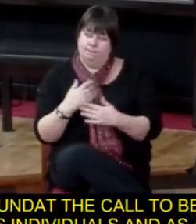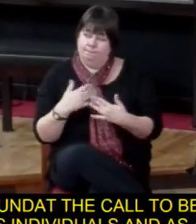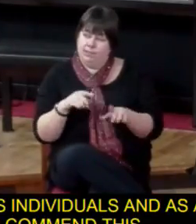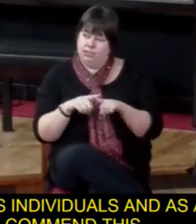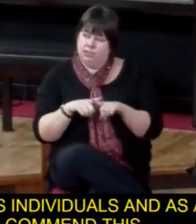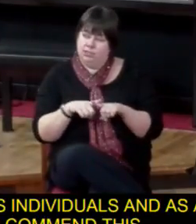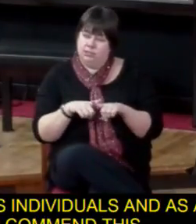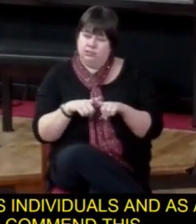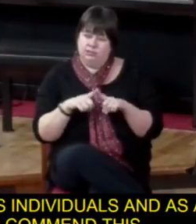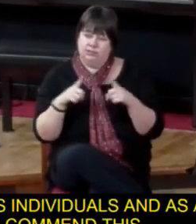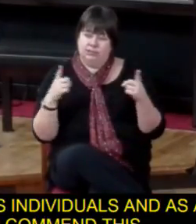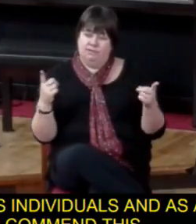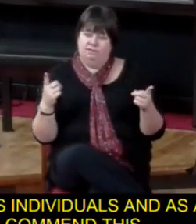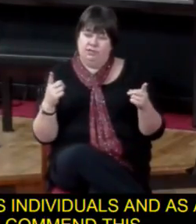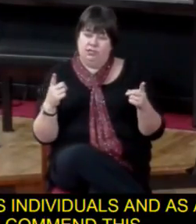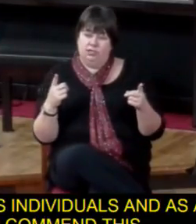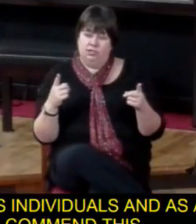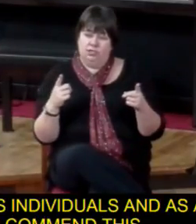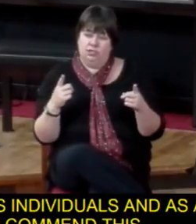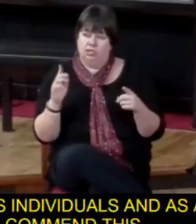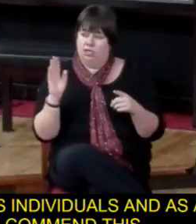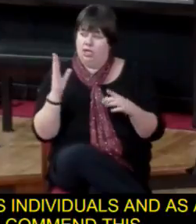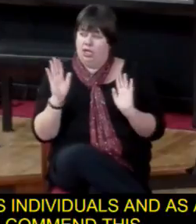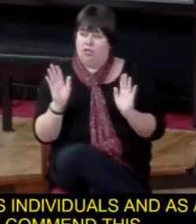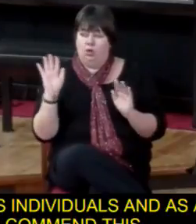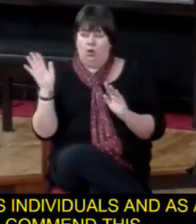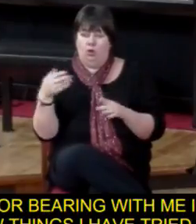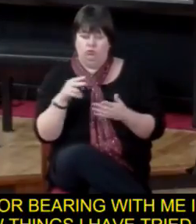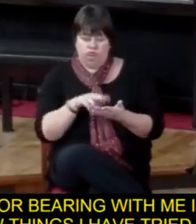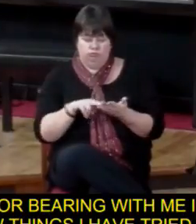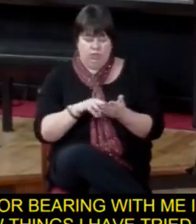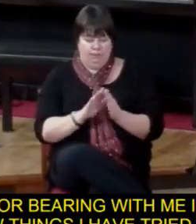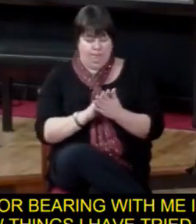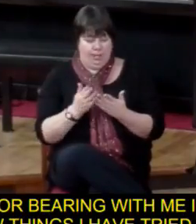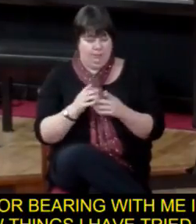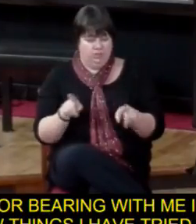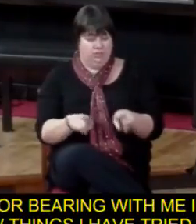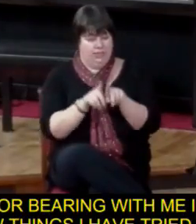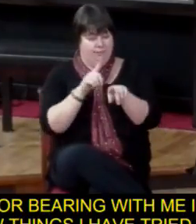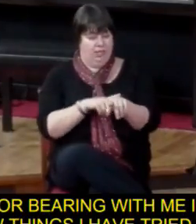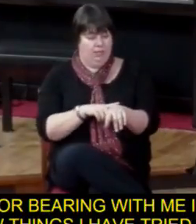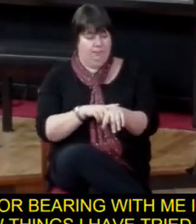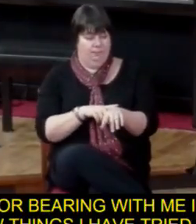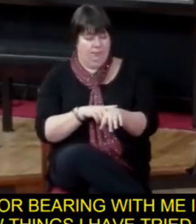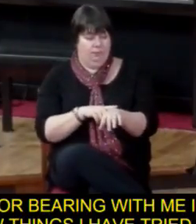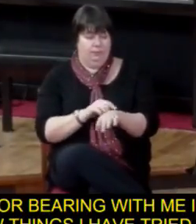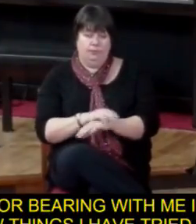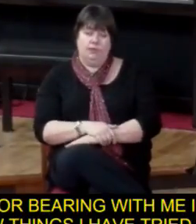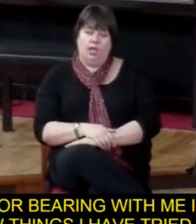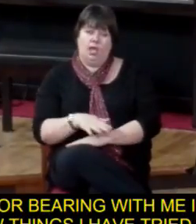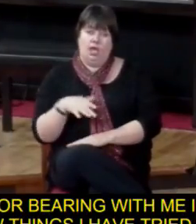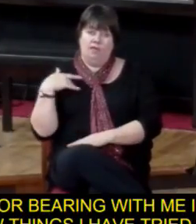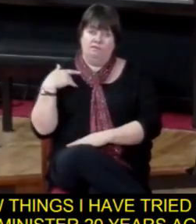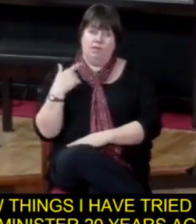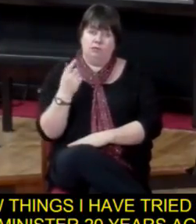in the service. I had you all reading the Bible at the one time. This morning I thought, well, Crawford and Helen would come up and do